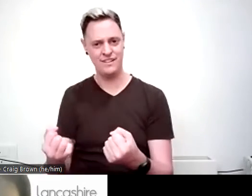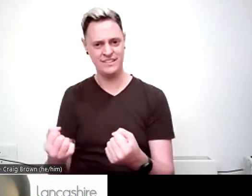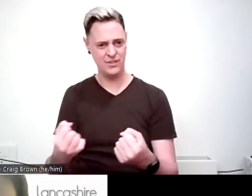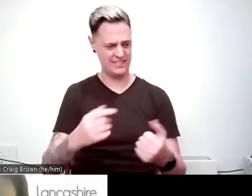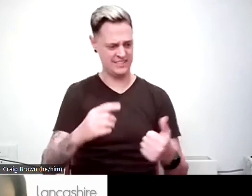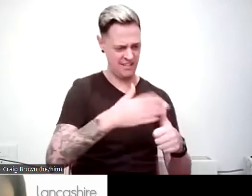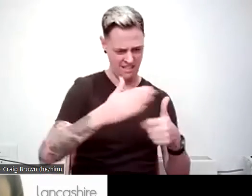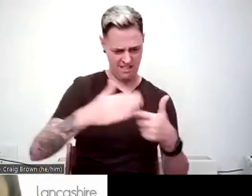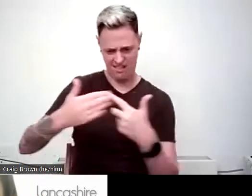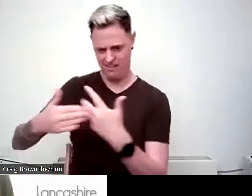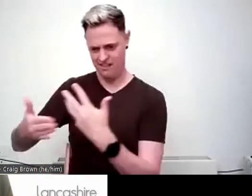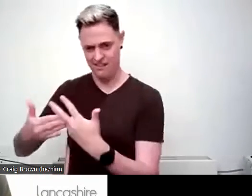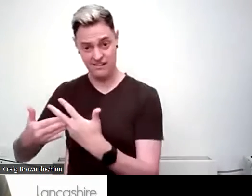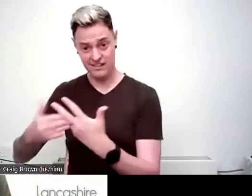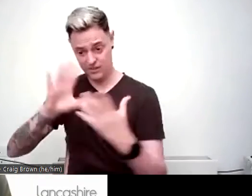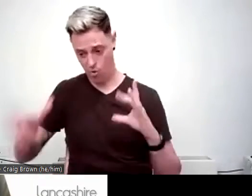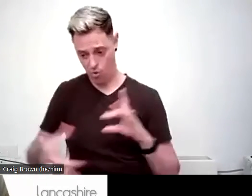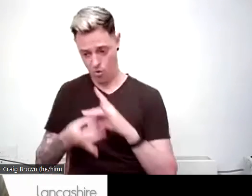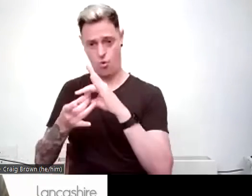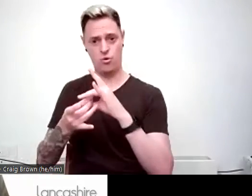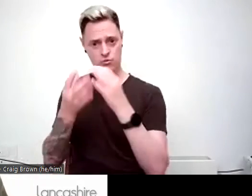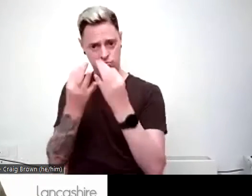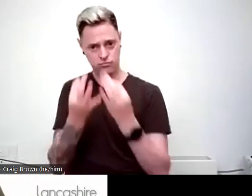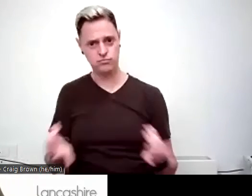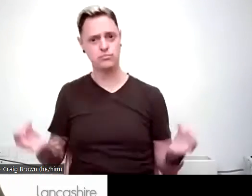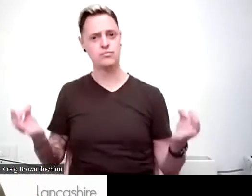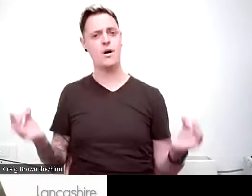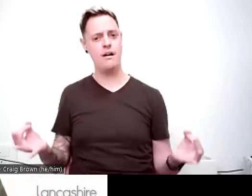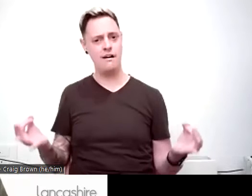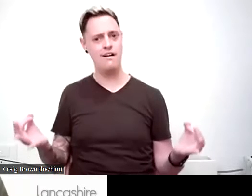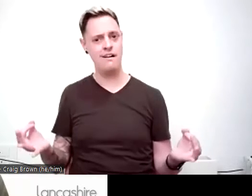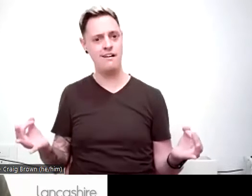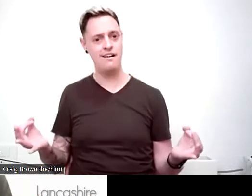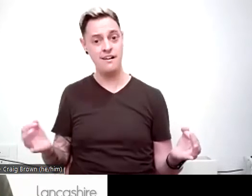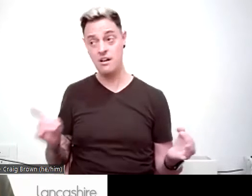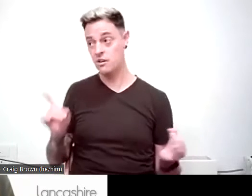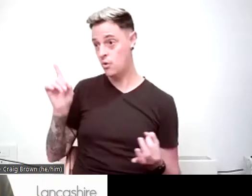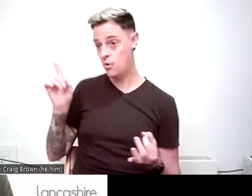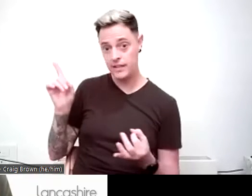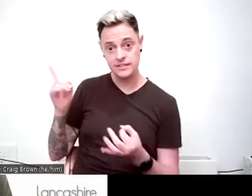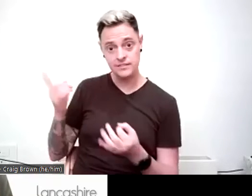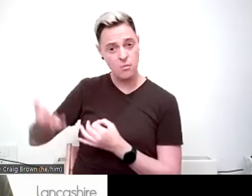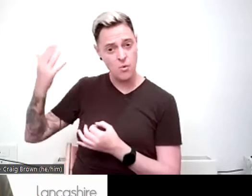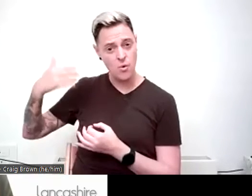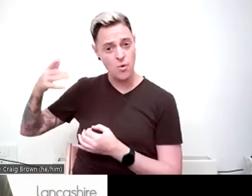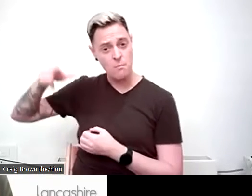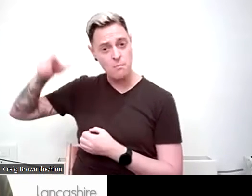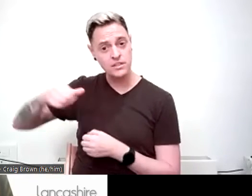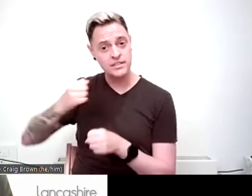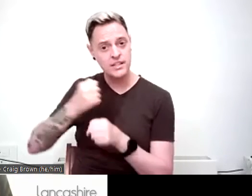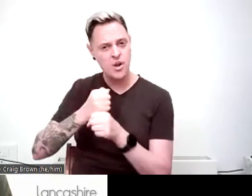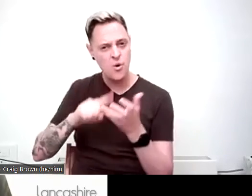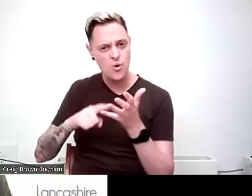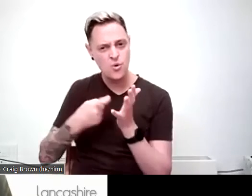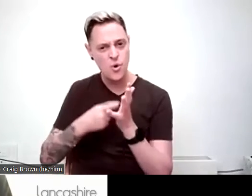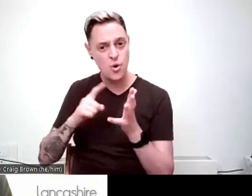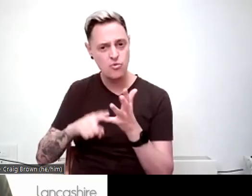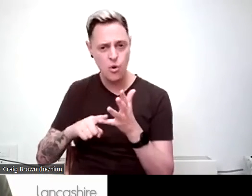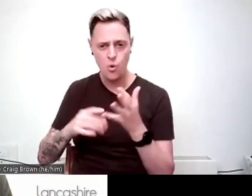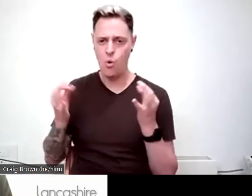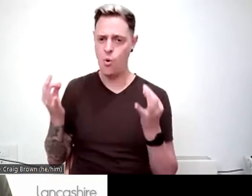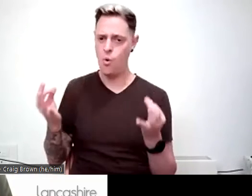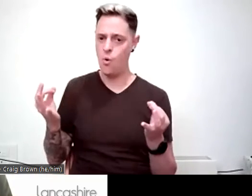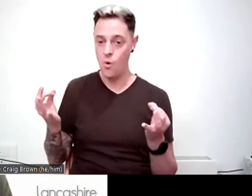and these gurus from thousands of years have allowed us to have this knowledge, and not just now say, oh well, actually it's medical now,